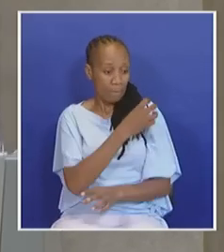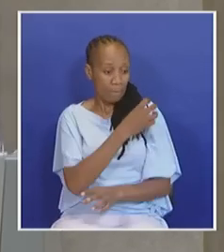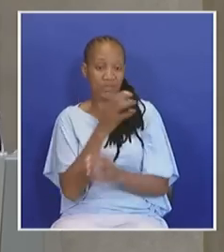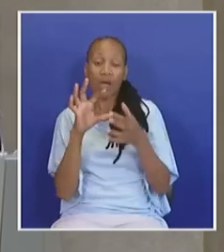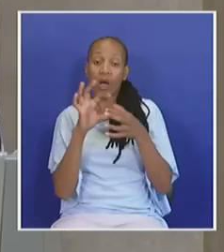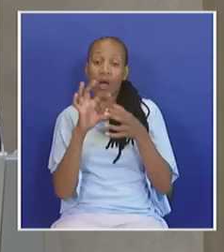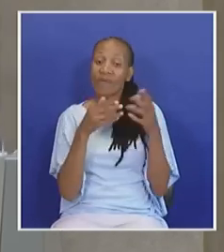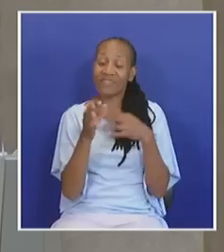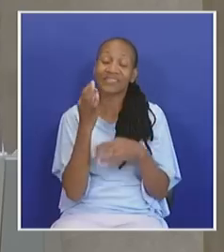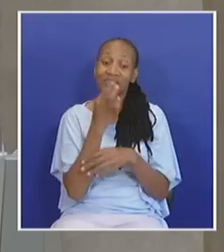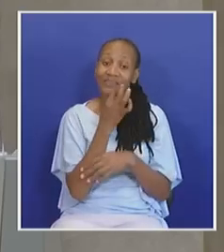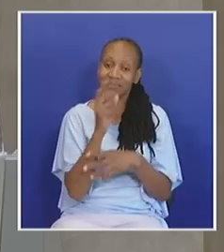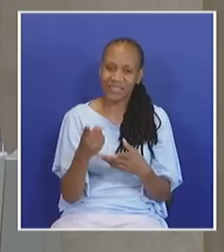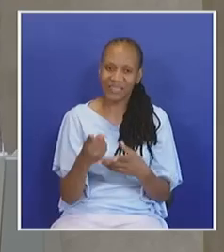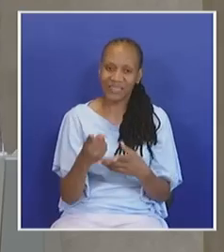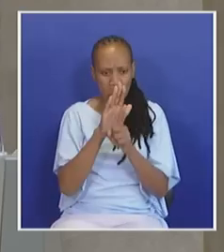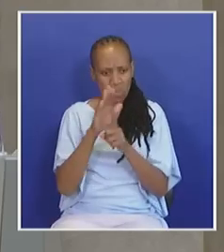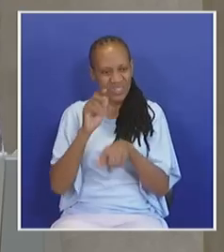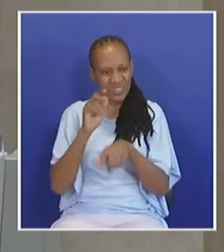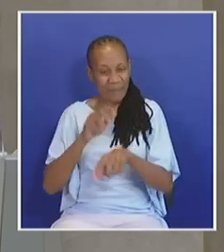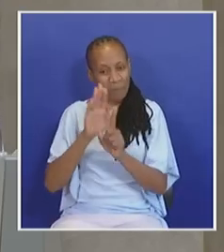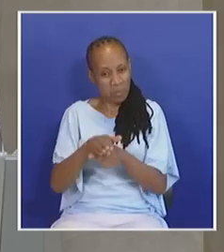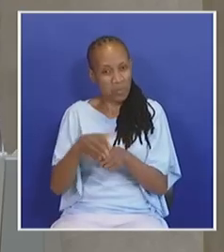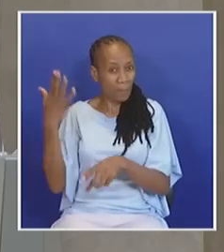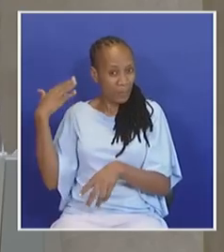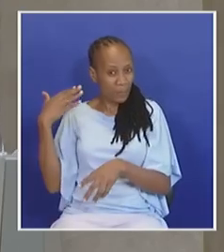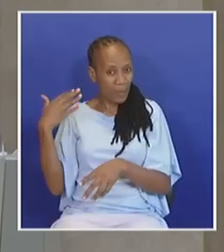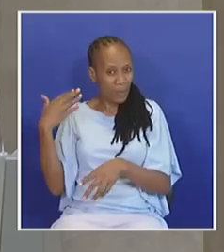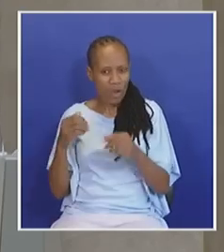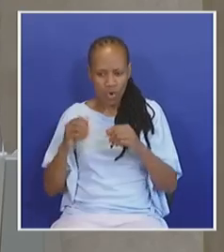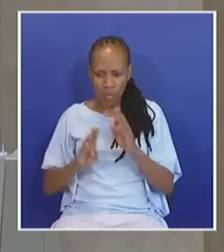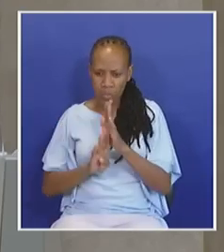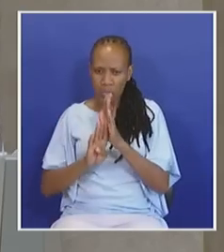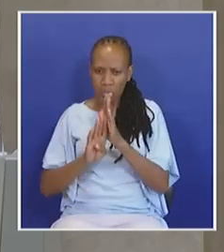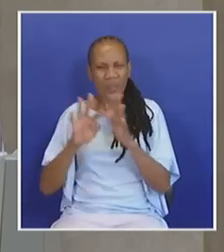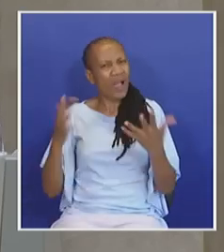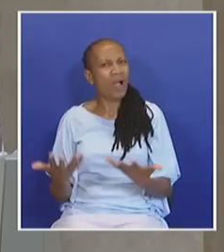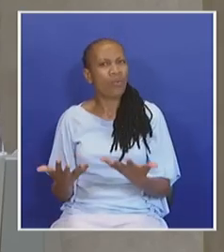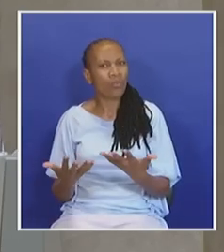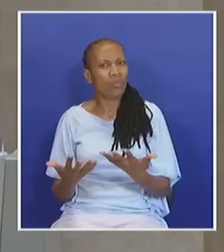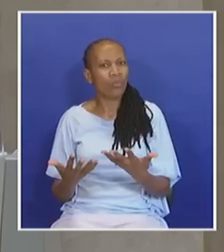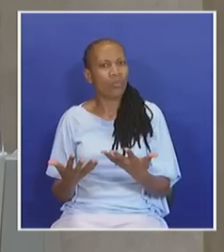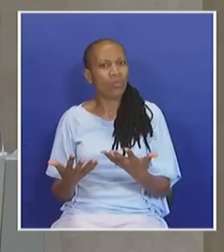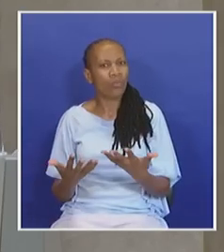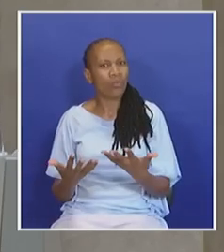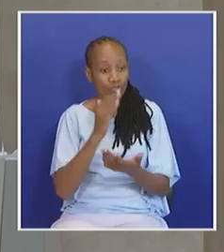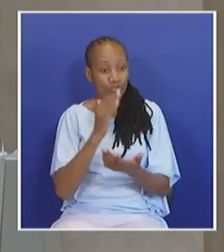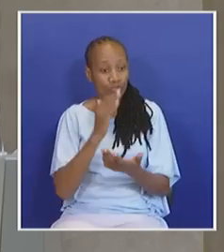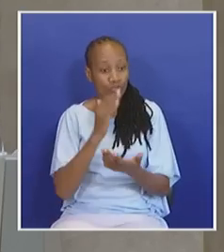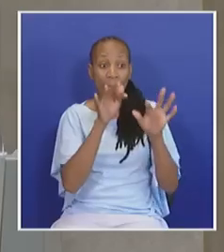apartheid thrived on two principles: instilling fear and